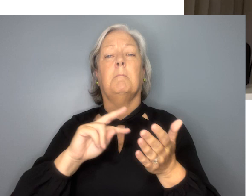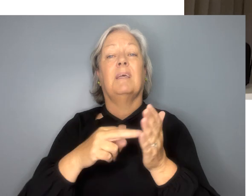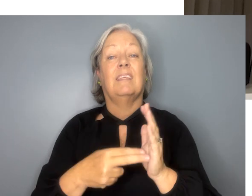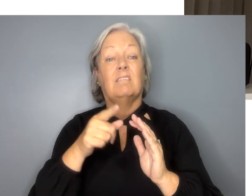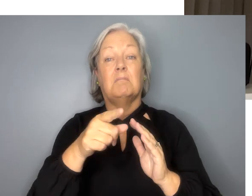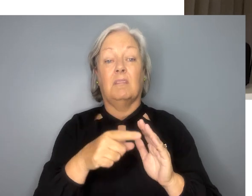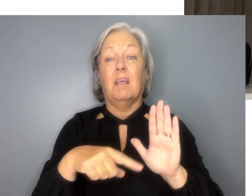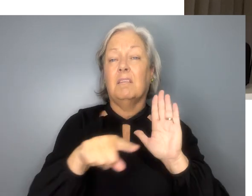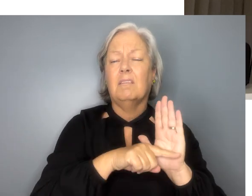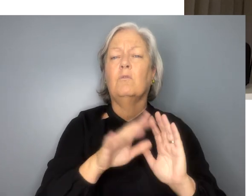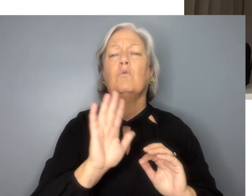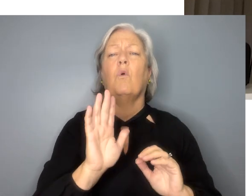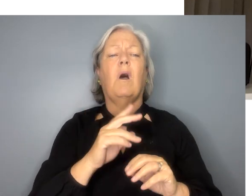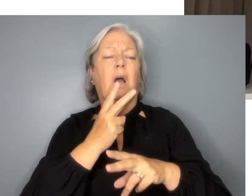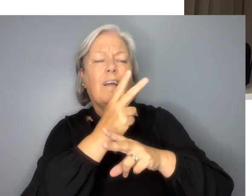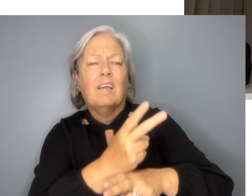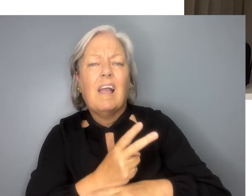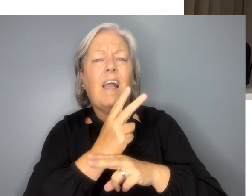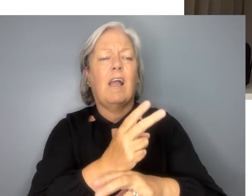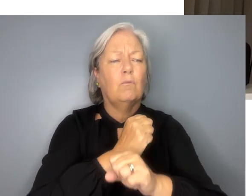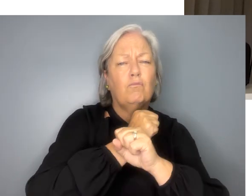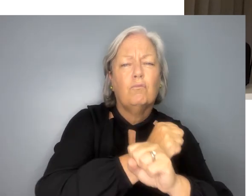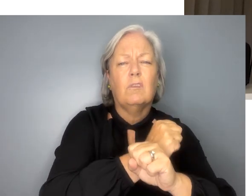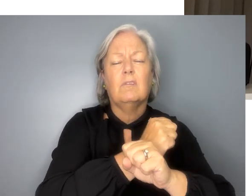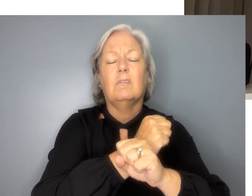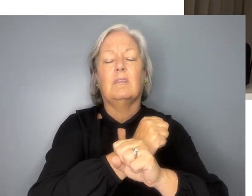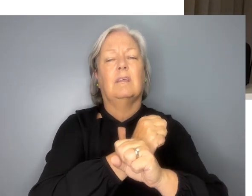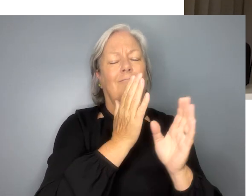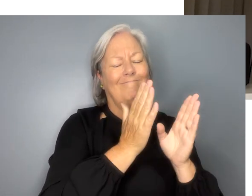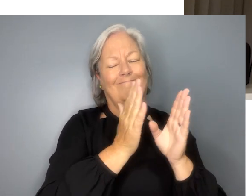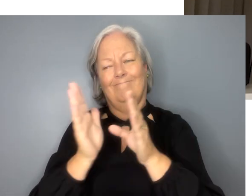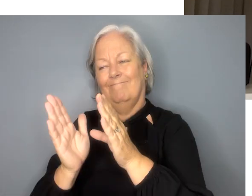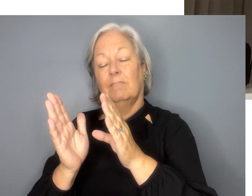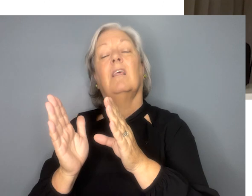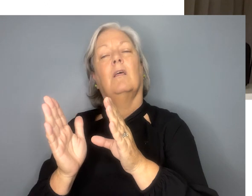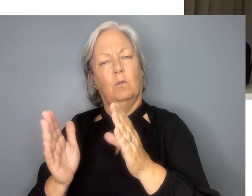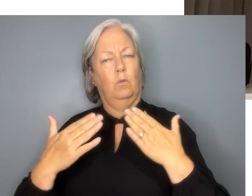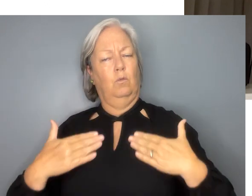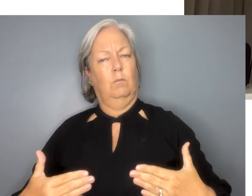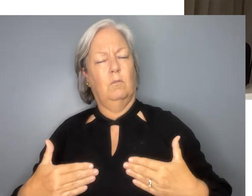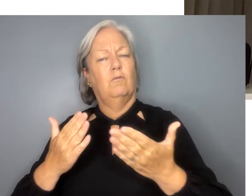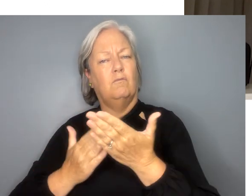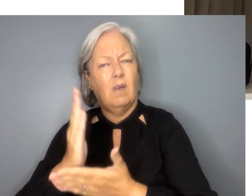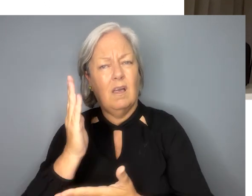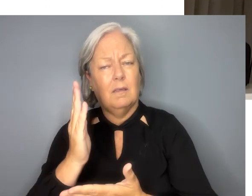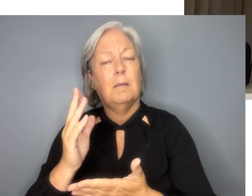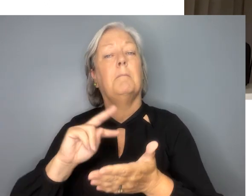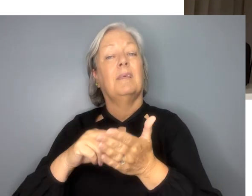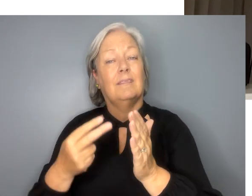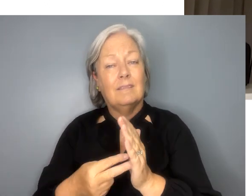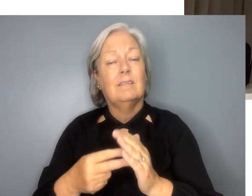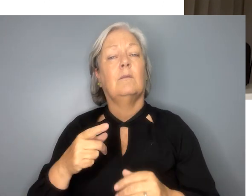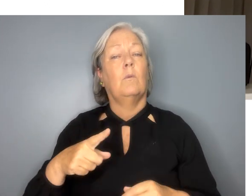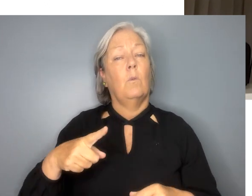individual deficit requiring care, treatment and protection systems to a human rights model that affirms that all